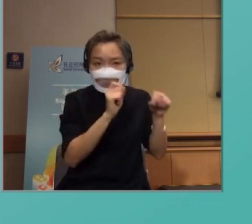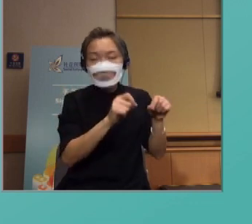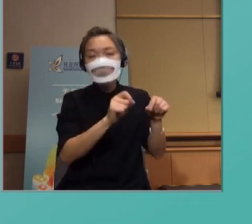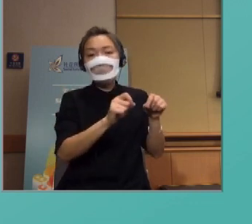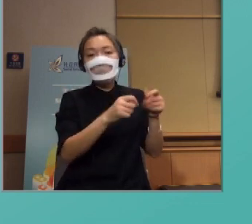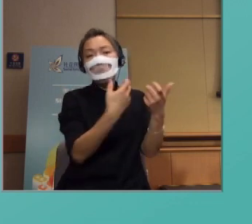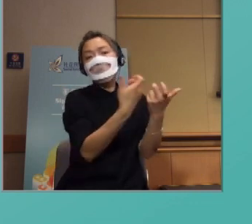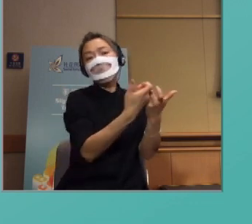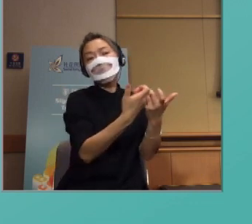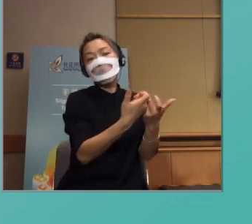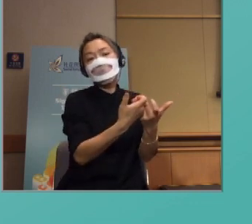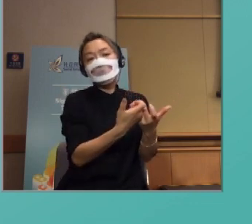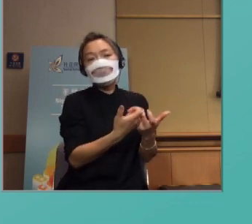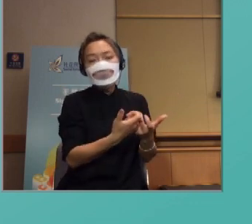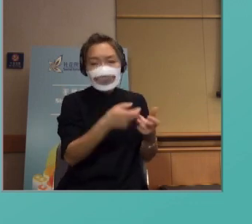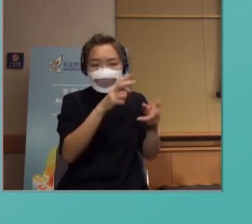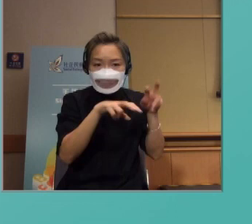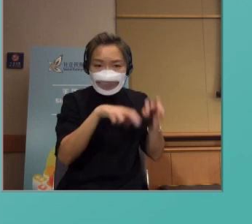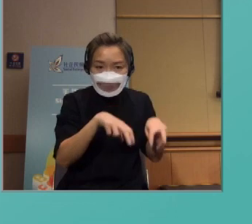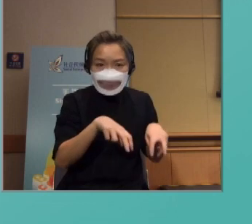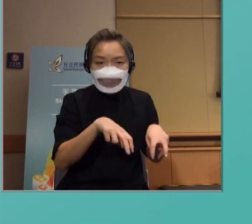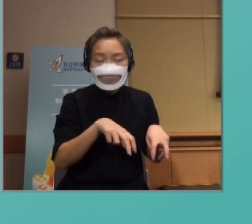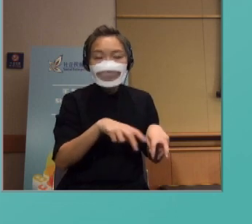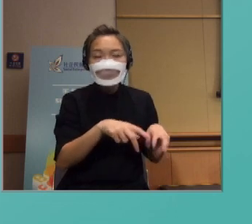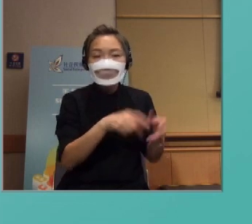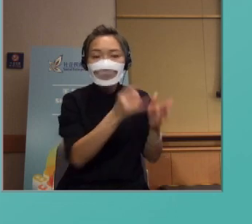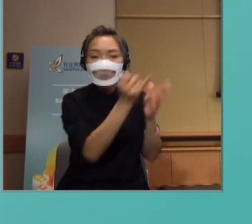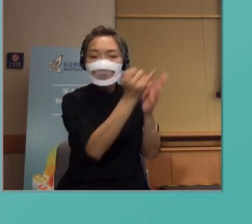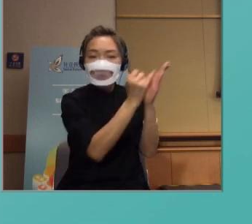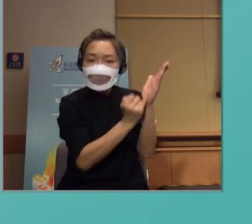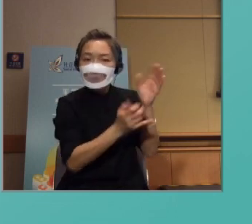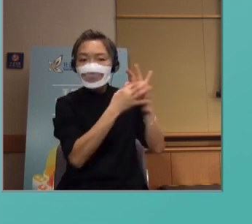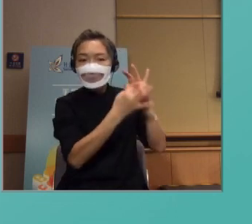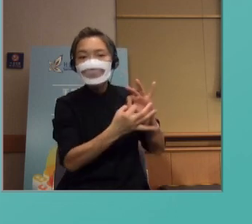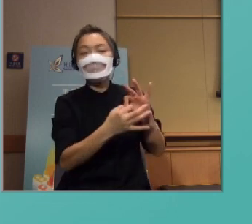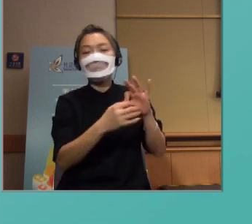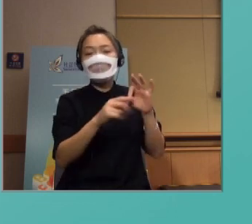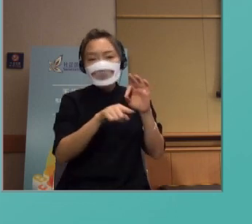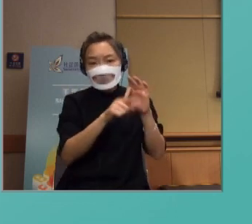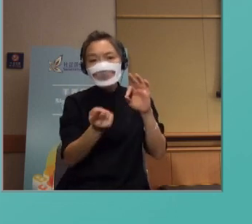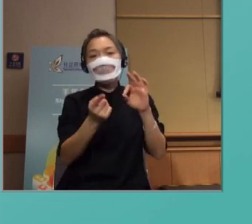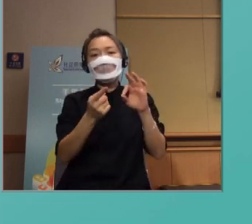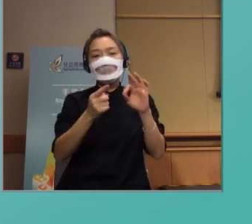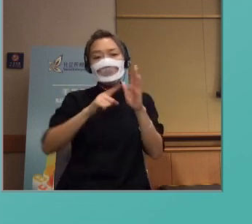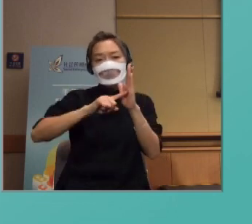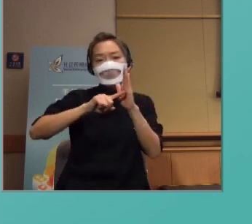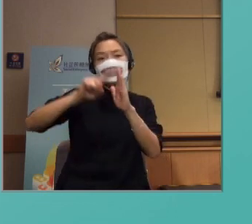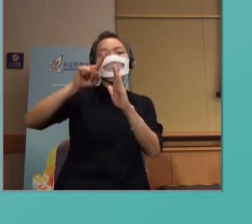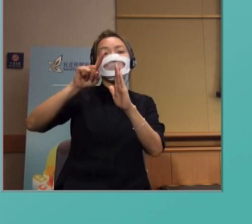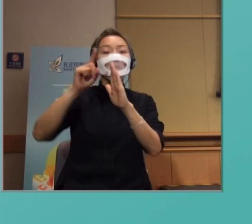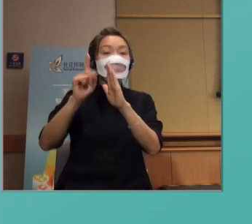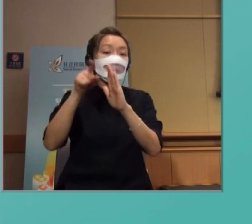And later, we have seen the rise of what we call now historical NFTs, in which we have seen